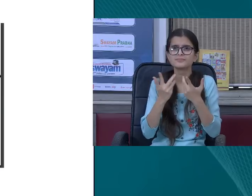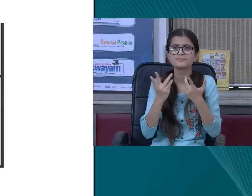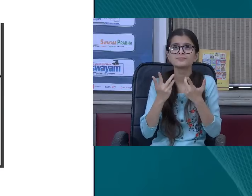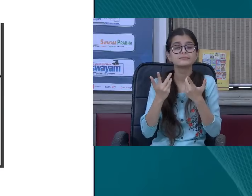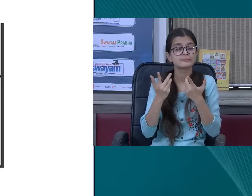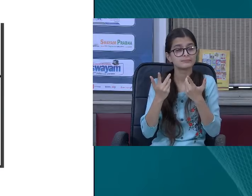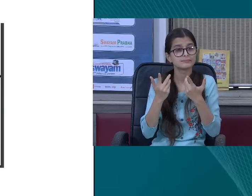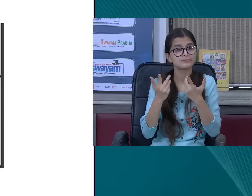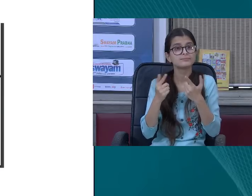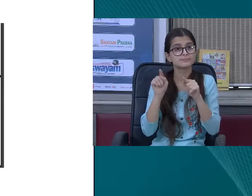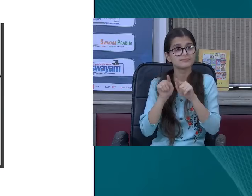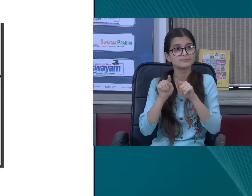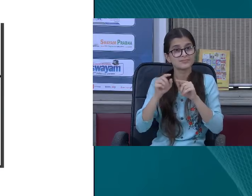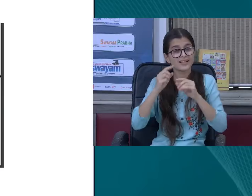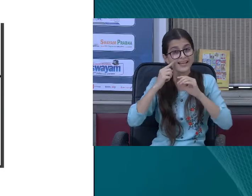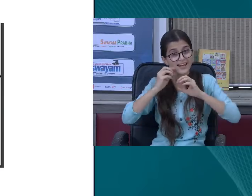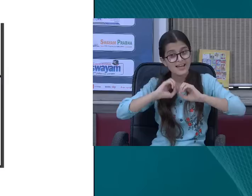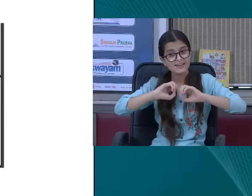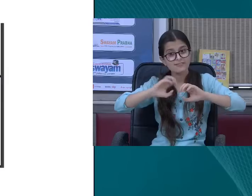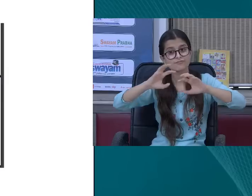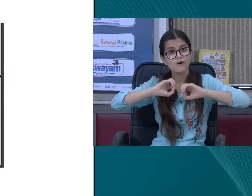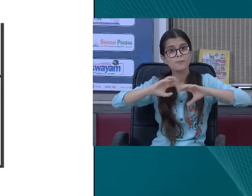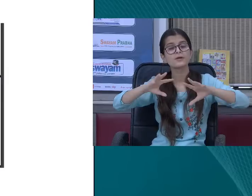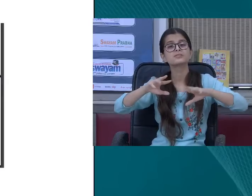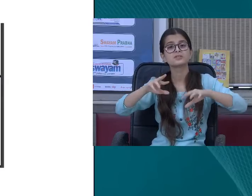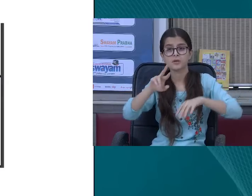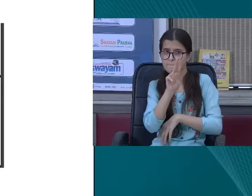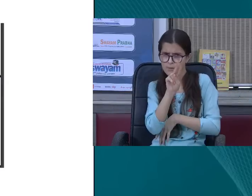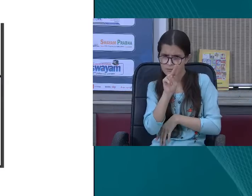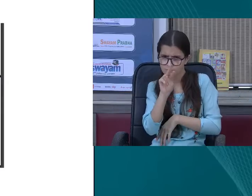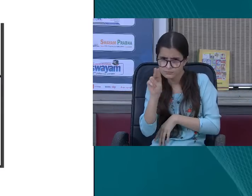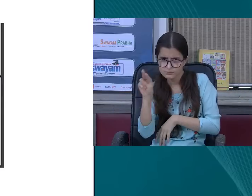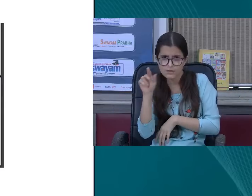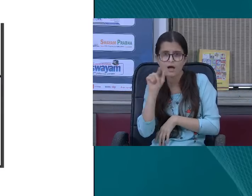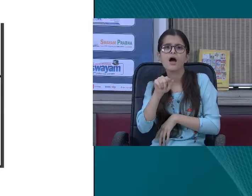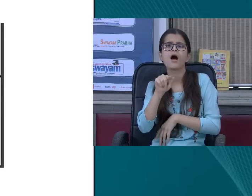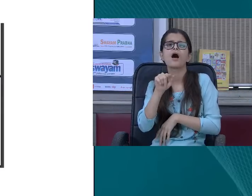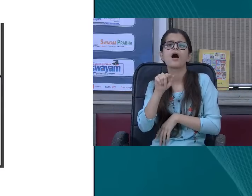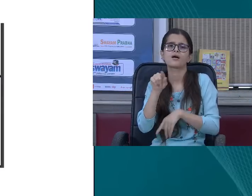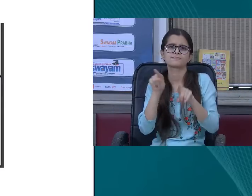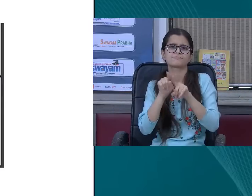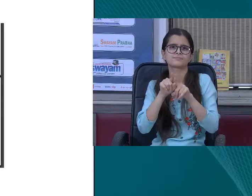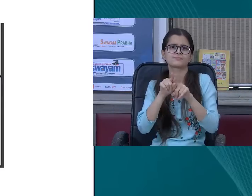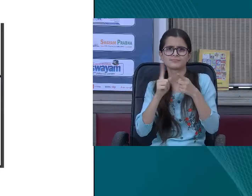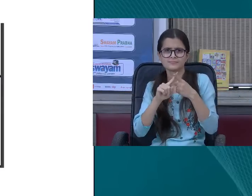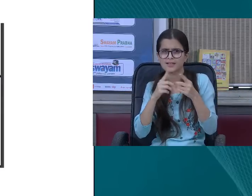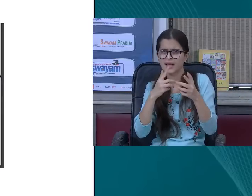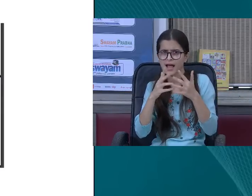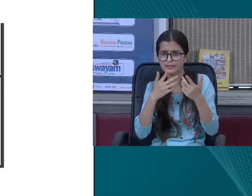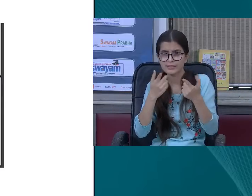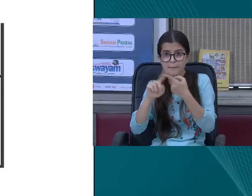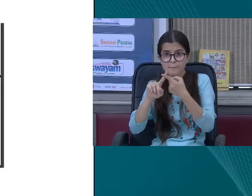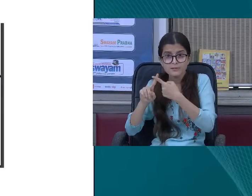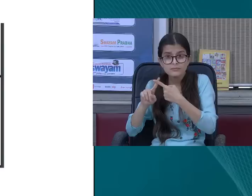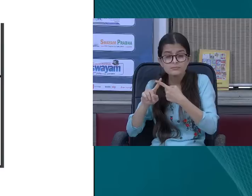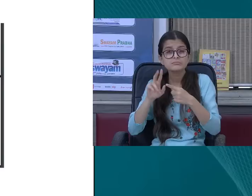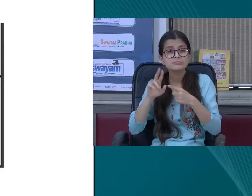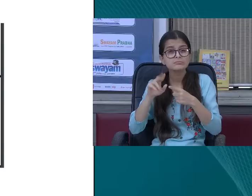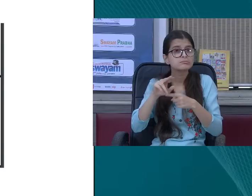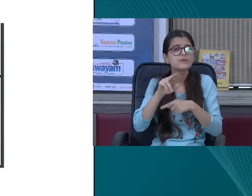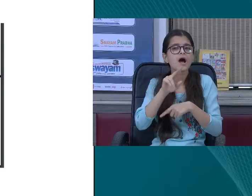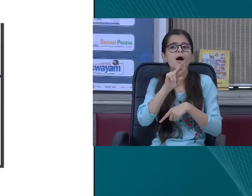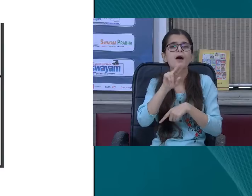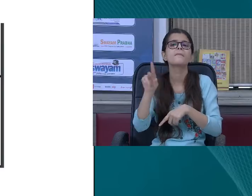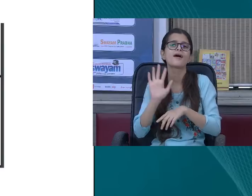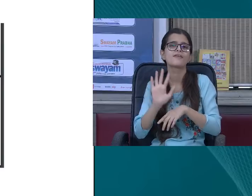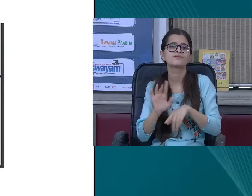and reasoning to make the information more meaningful, because that if it is only meaningless, it will be difficult. And by